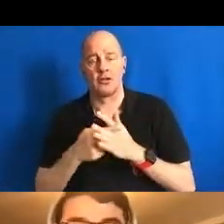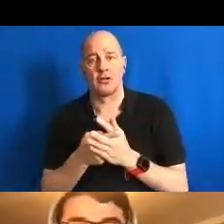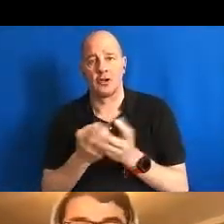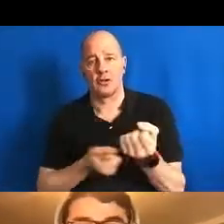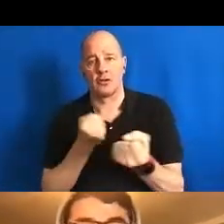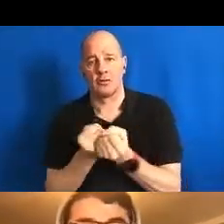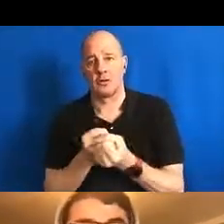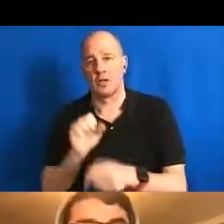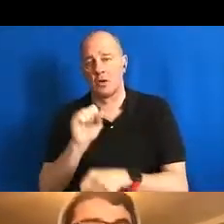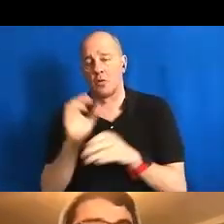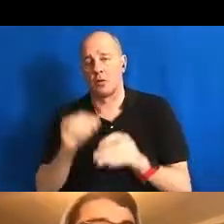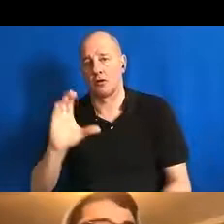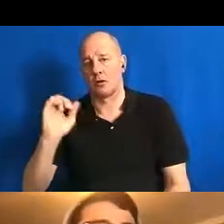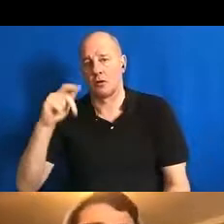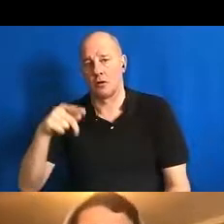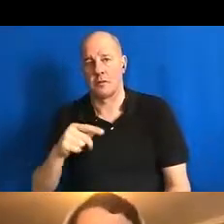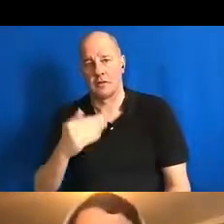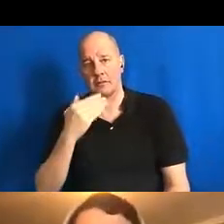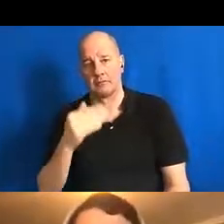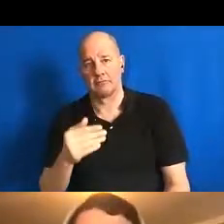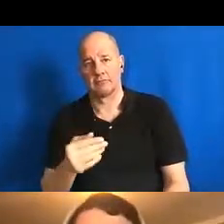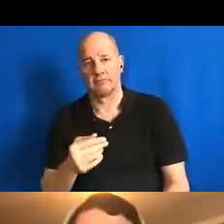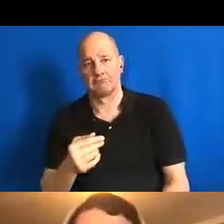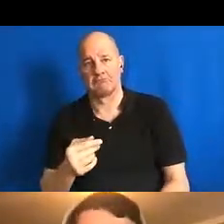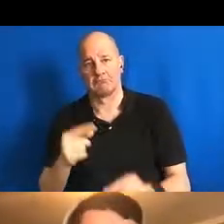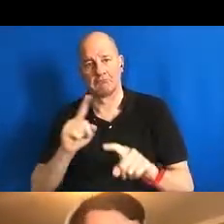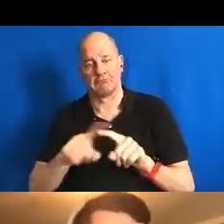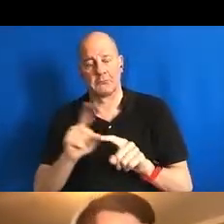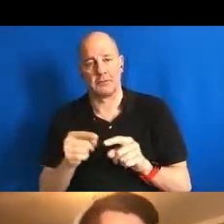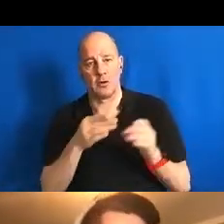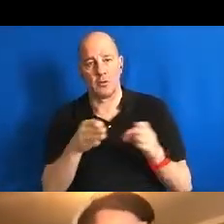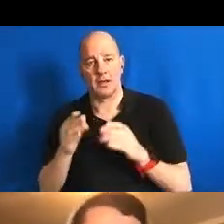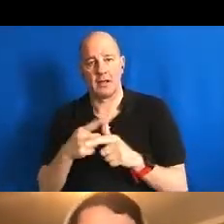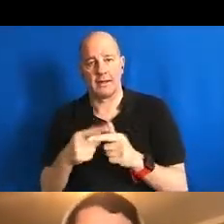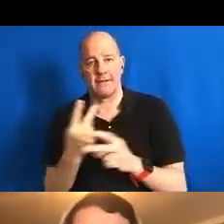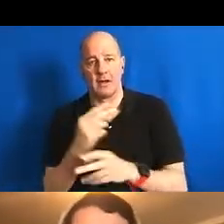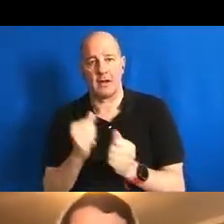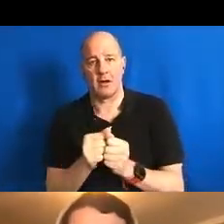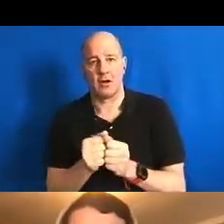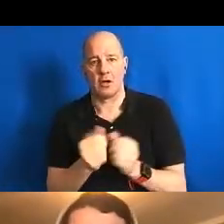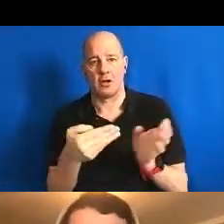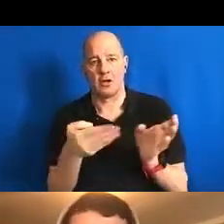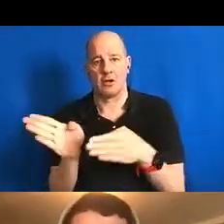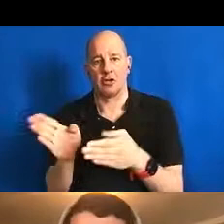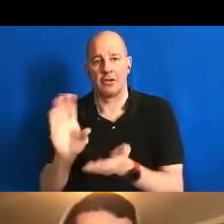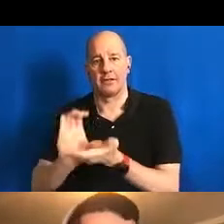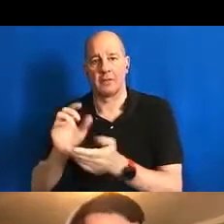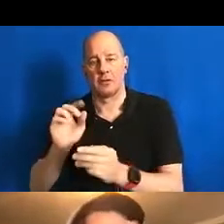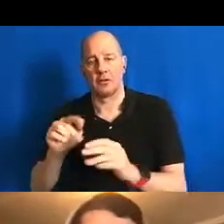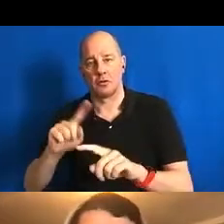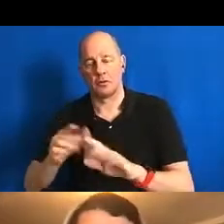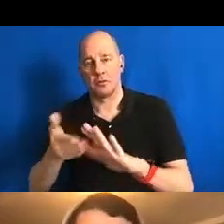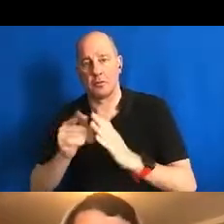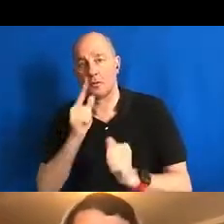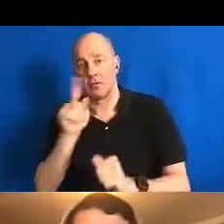tangible ways and finding ways to shift capital to the communities that need it most, who are generating the wealth